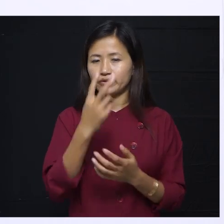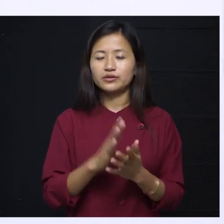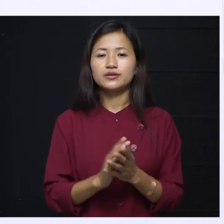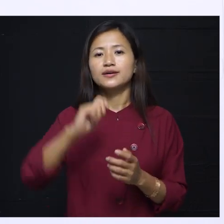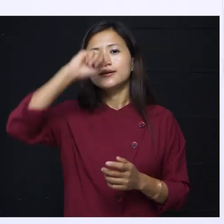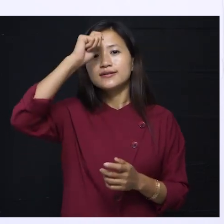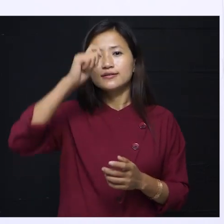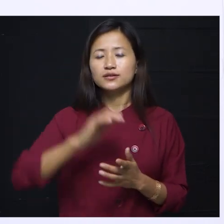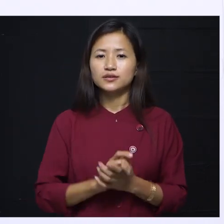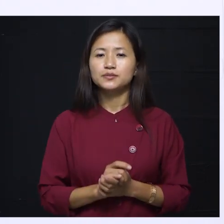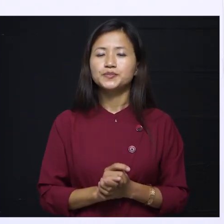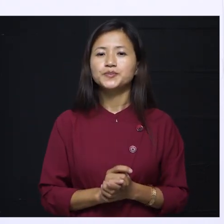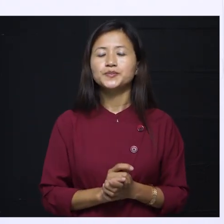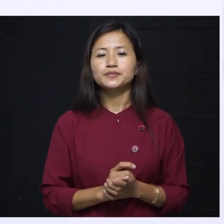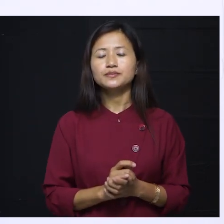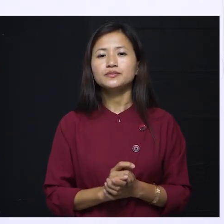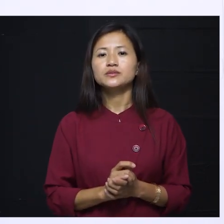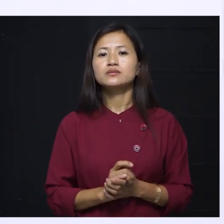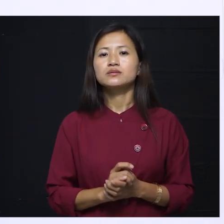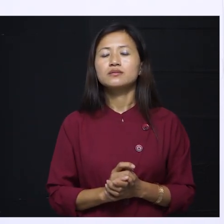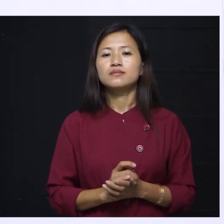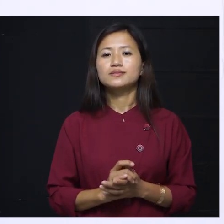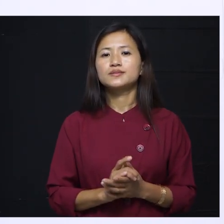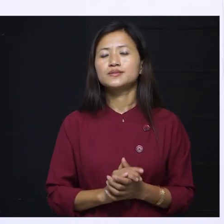when I say preview,